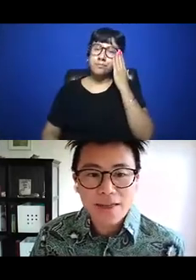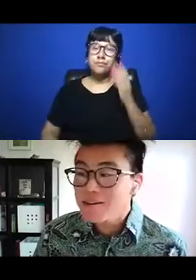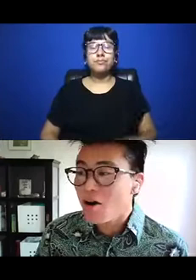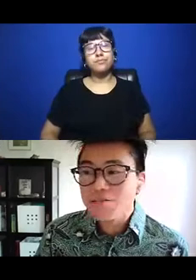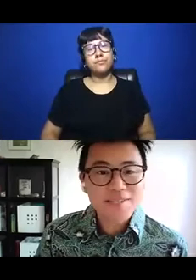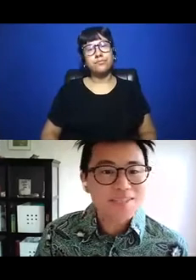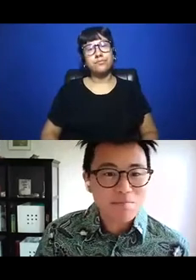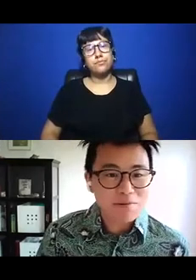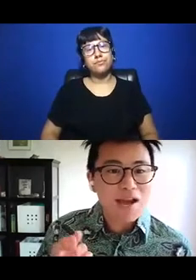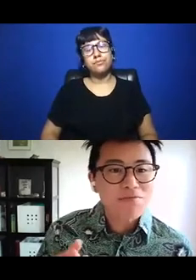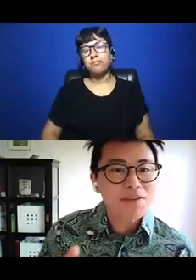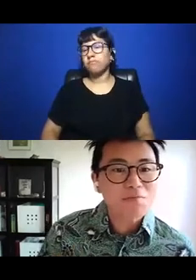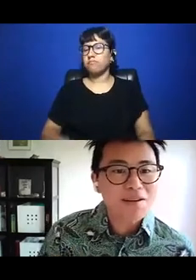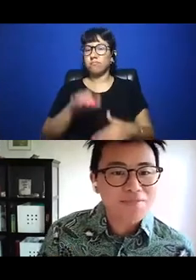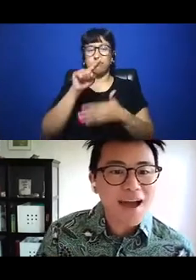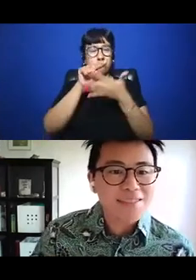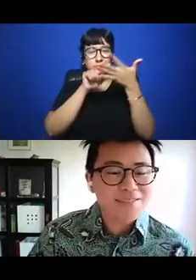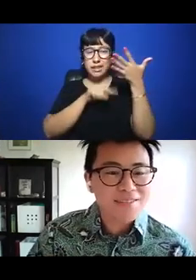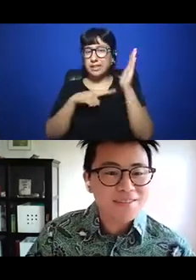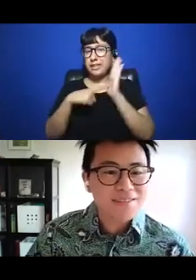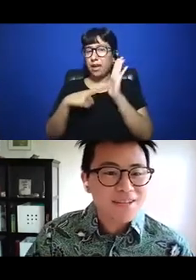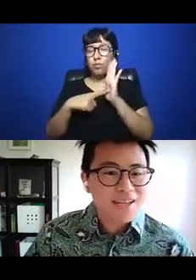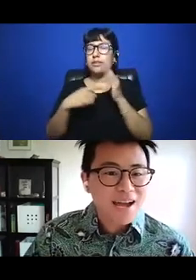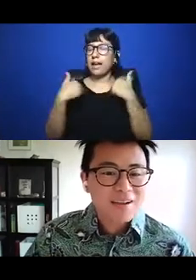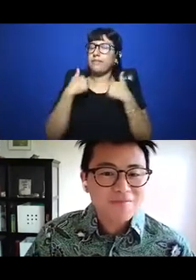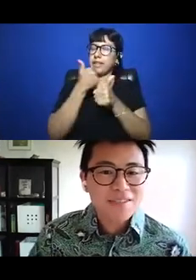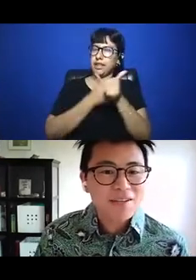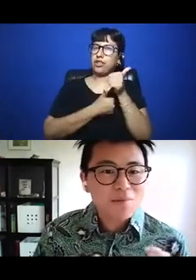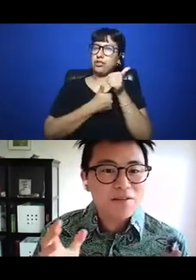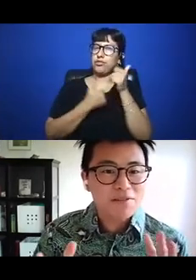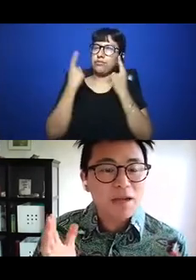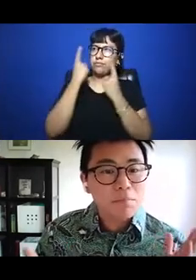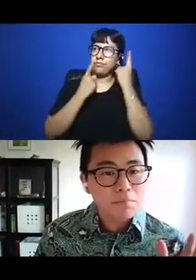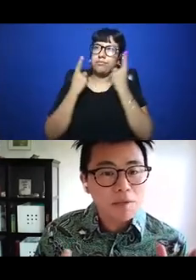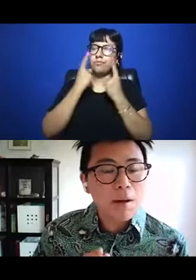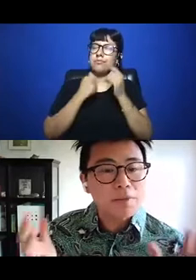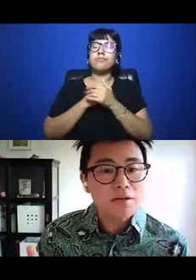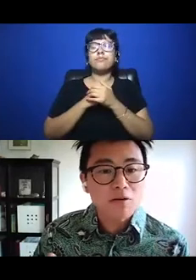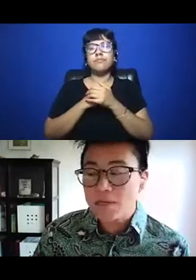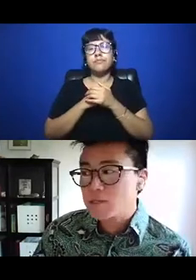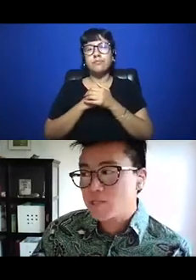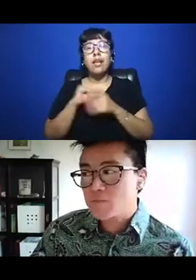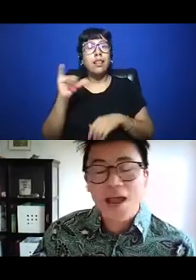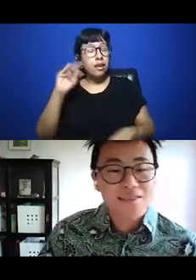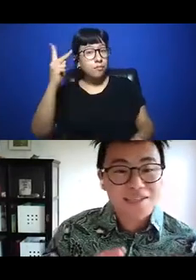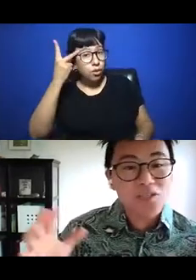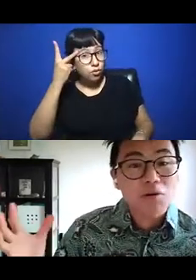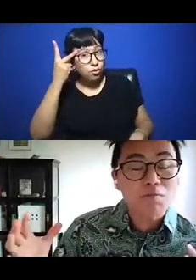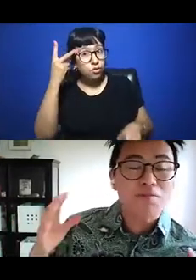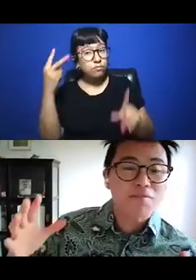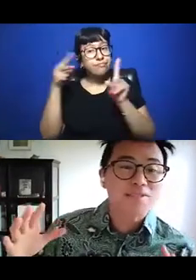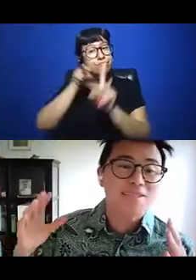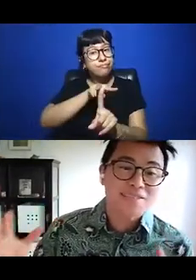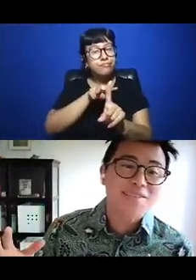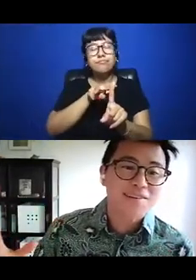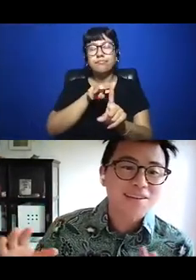I think all of these examples have a little bit of that. There's a little bit of like a political piece, which is why I think it's so